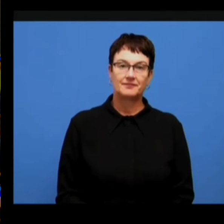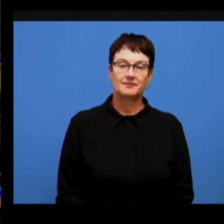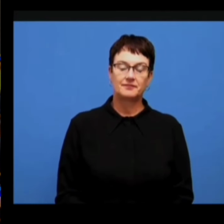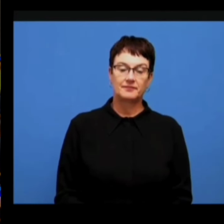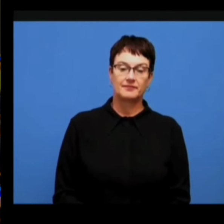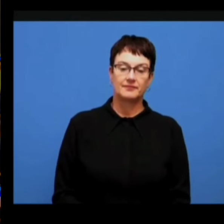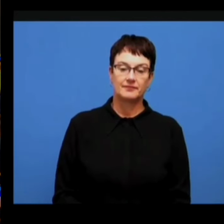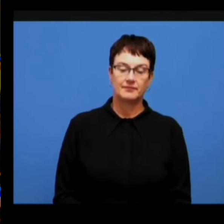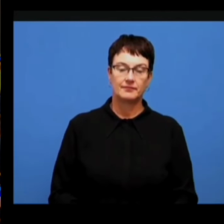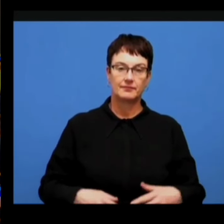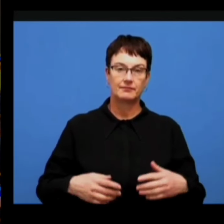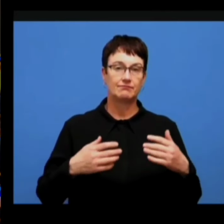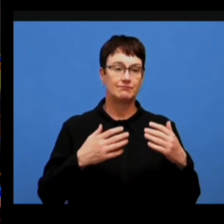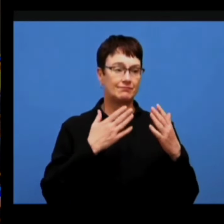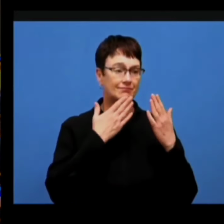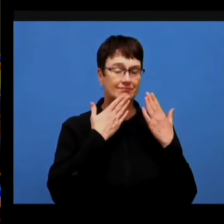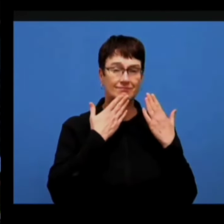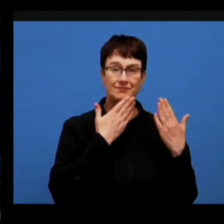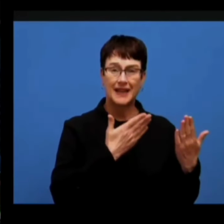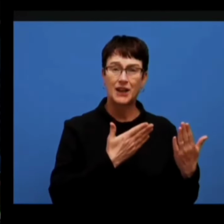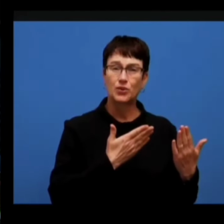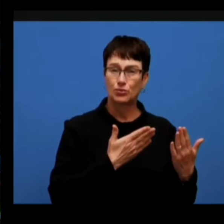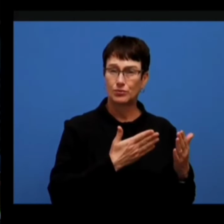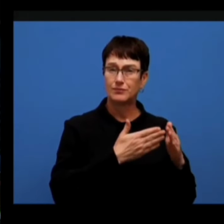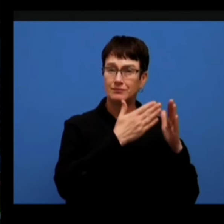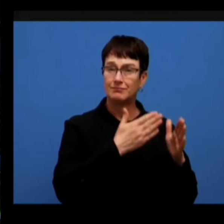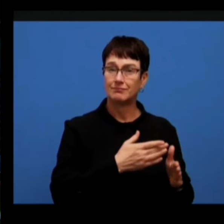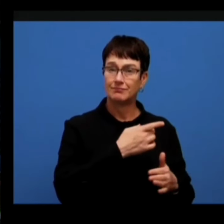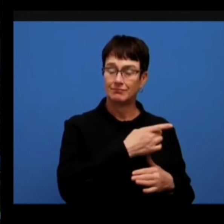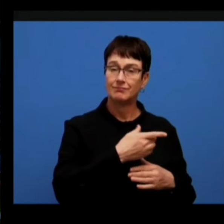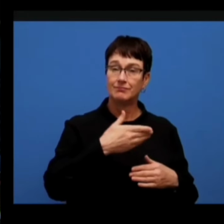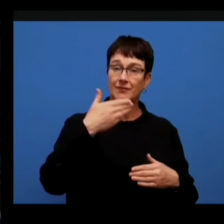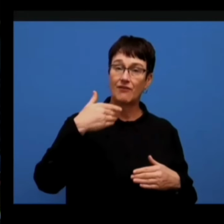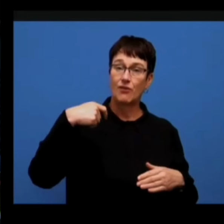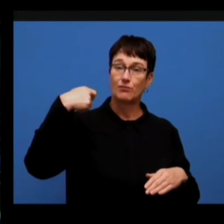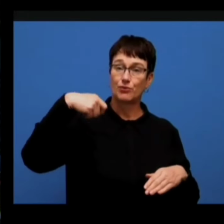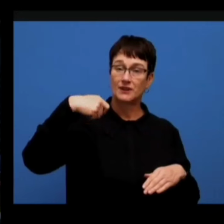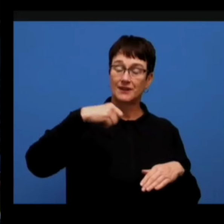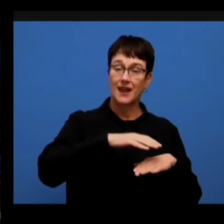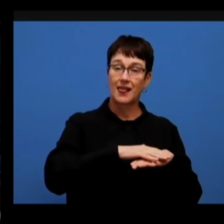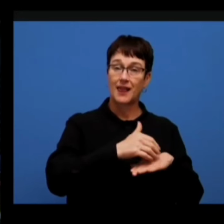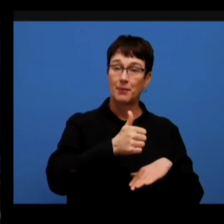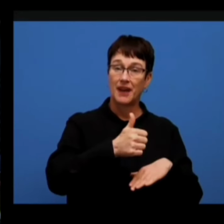I thank the former president of Liberia. I'd like to remind